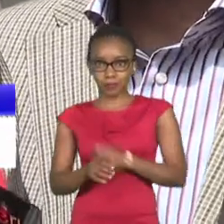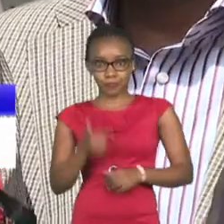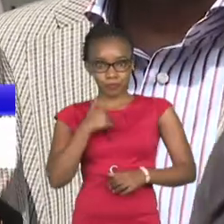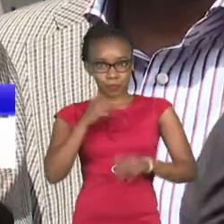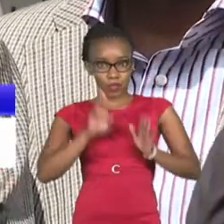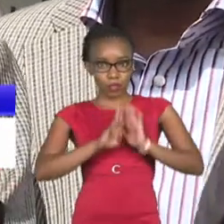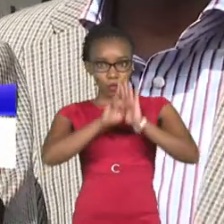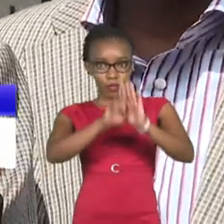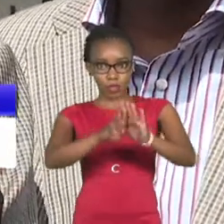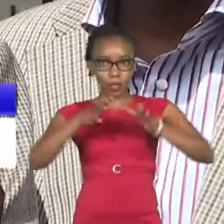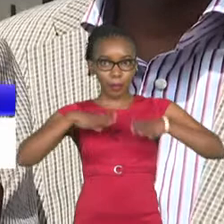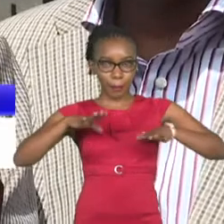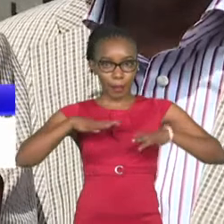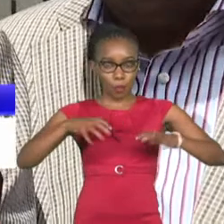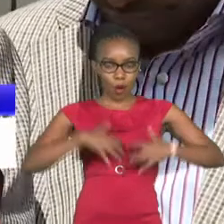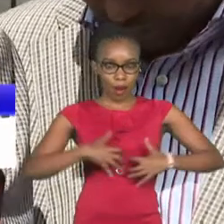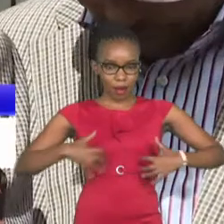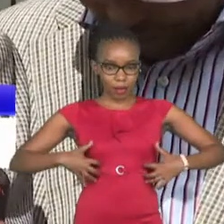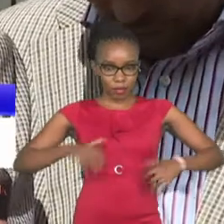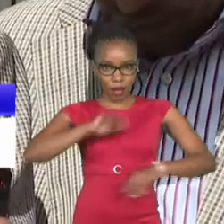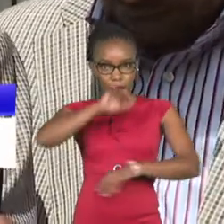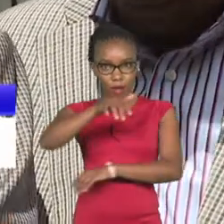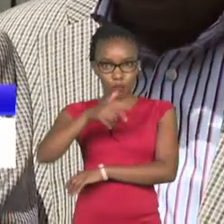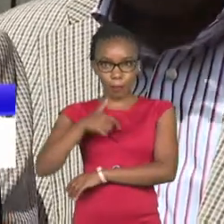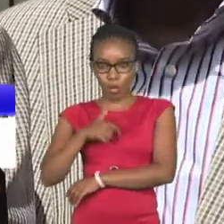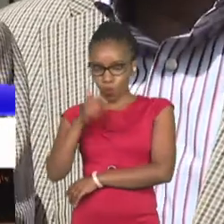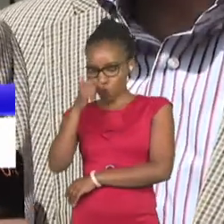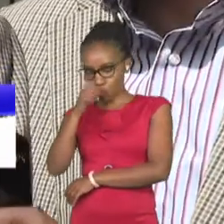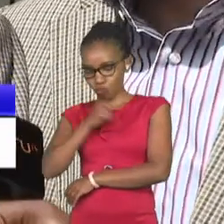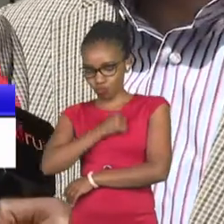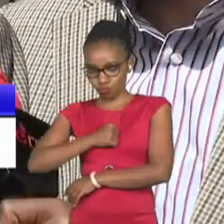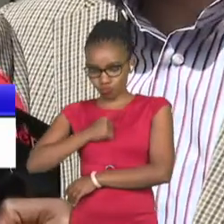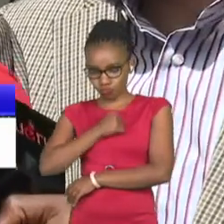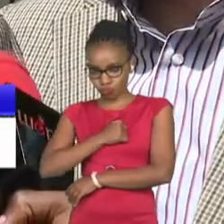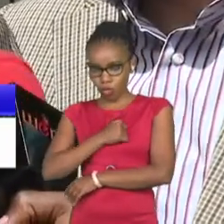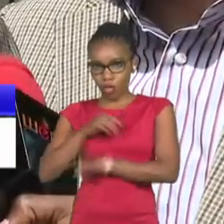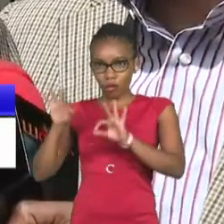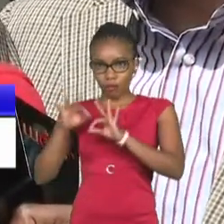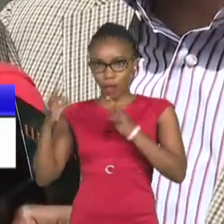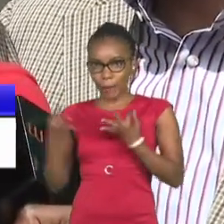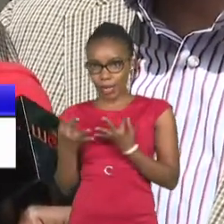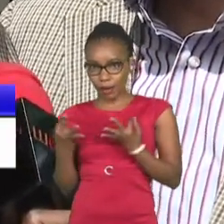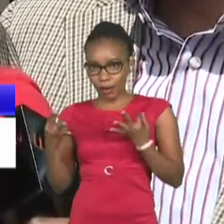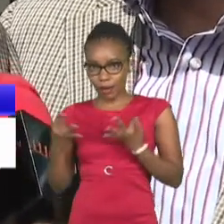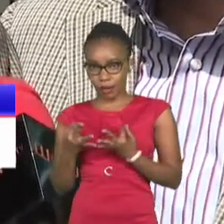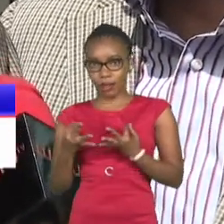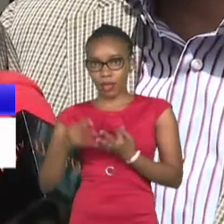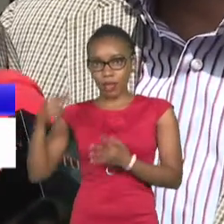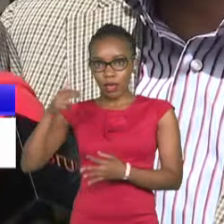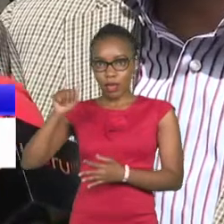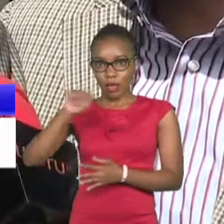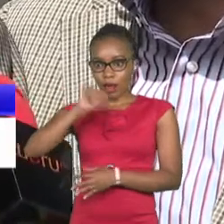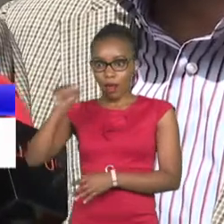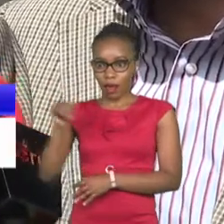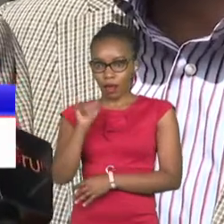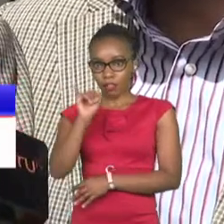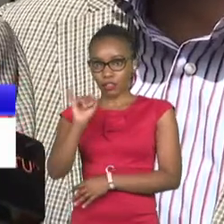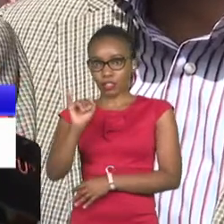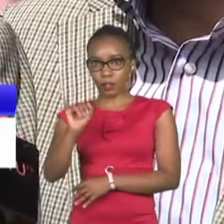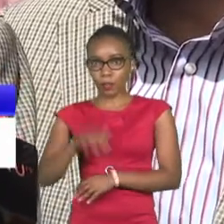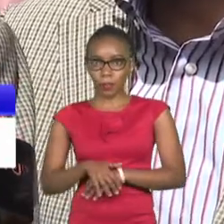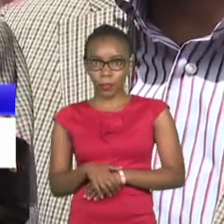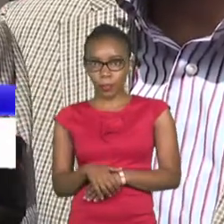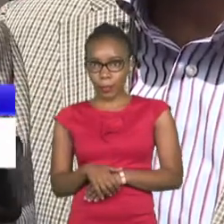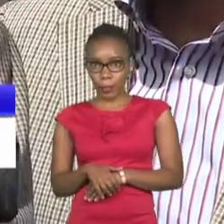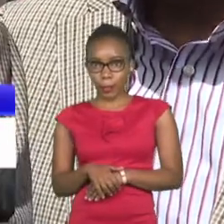people of Dadaab and Garissa County, I wish to condole with the family of the late Mr. Haji for